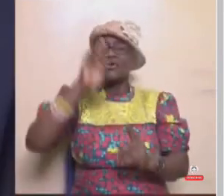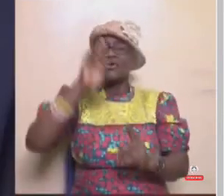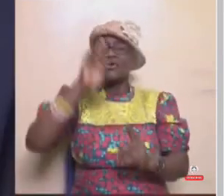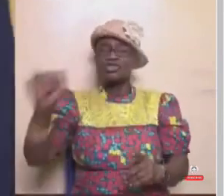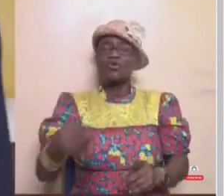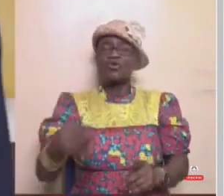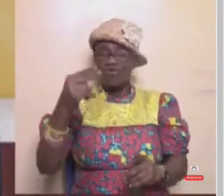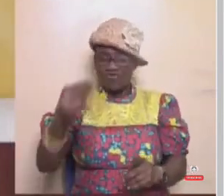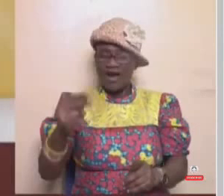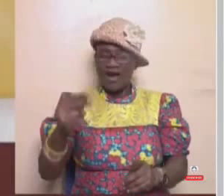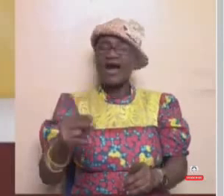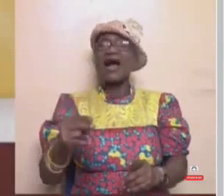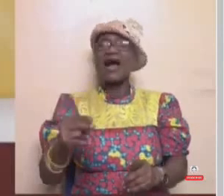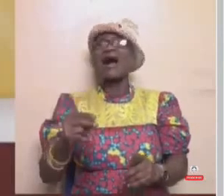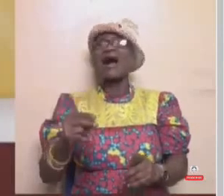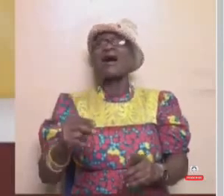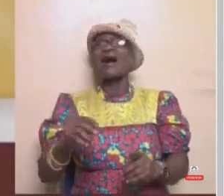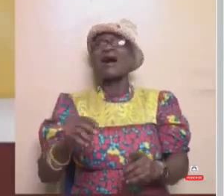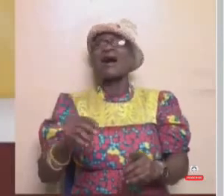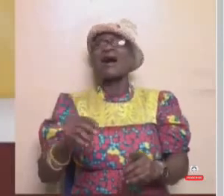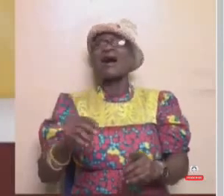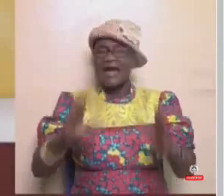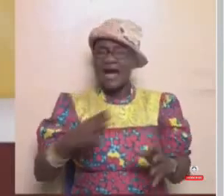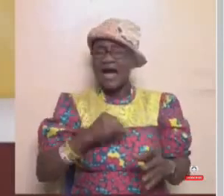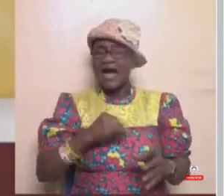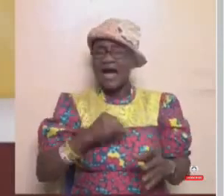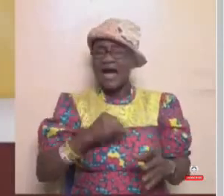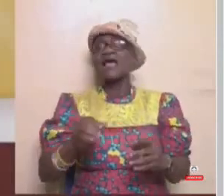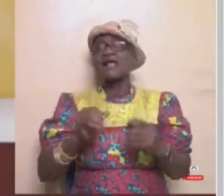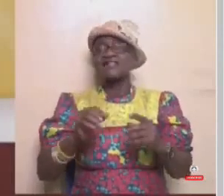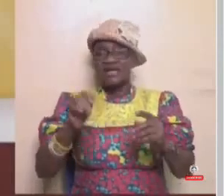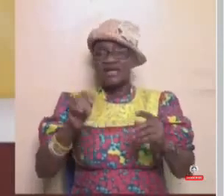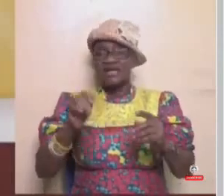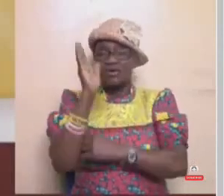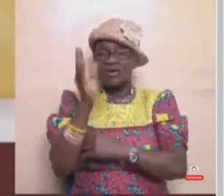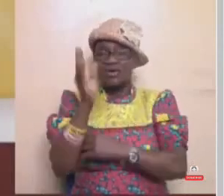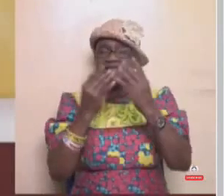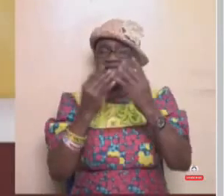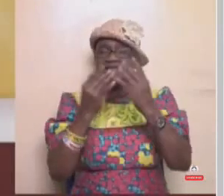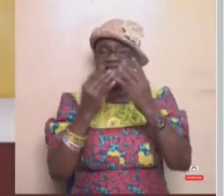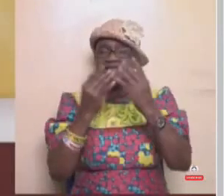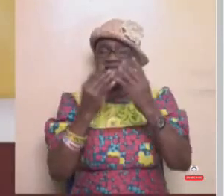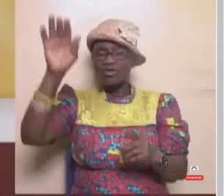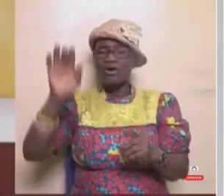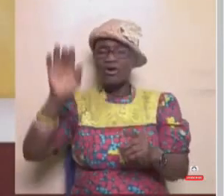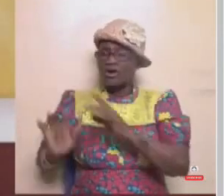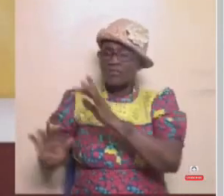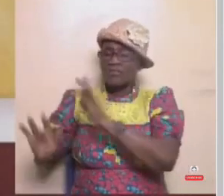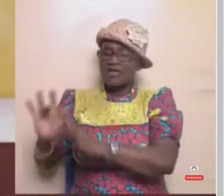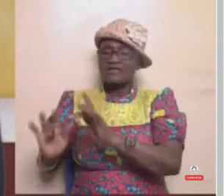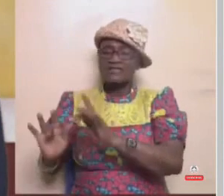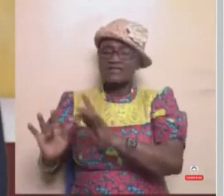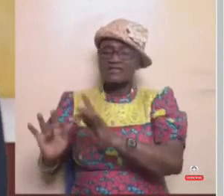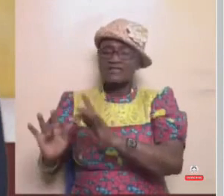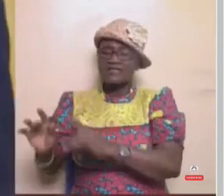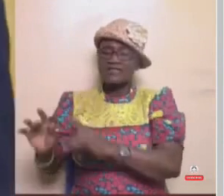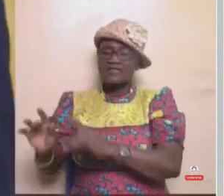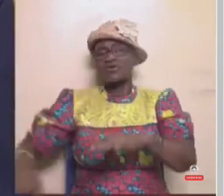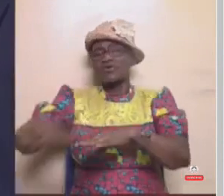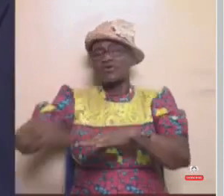Jehovah Nissi. You are the El Shaddai God. Thank you for your mercy. Mercy over